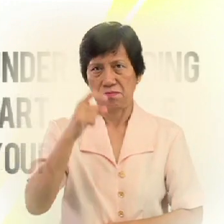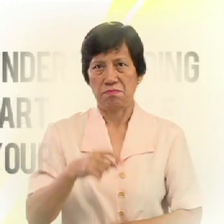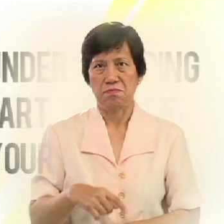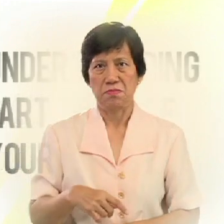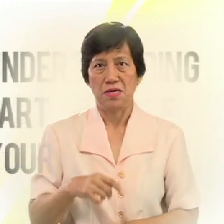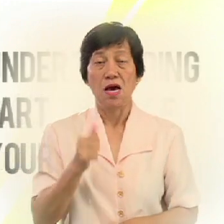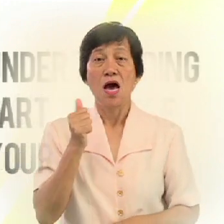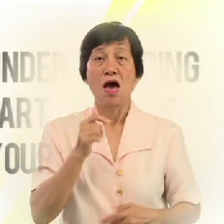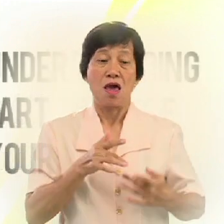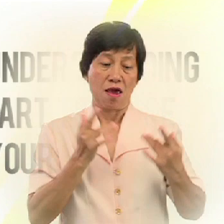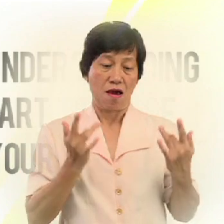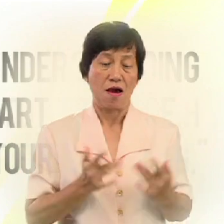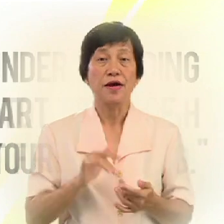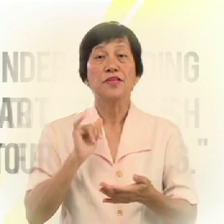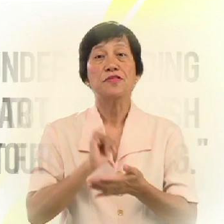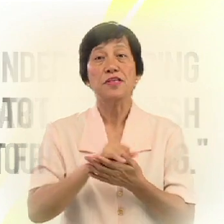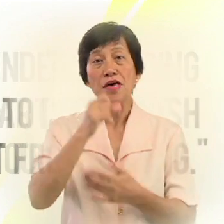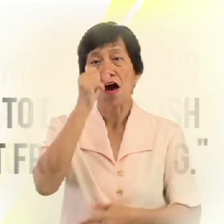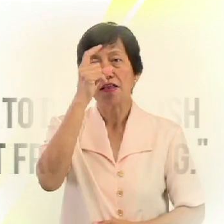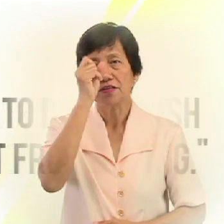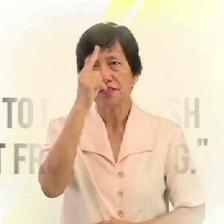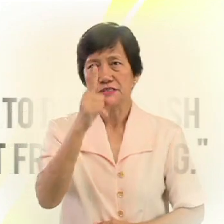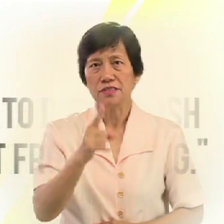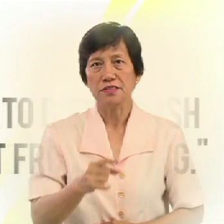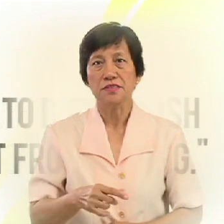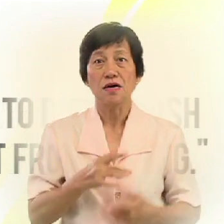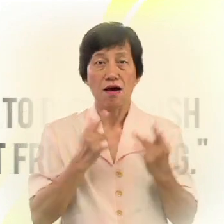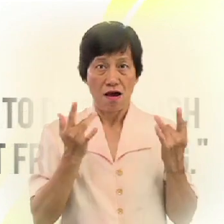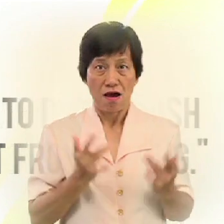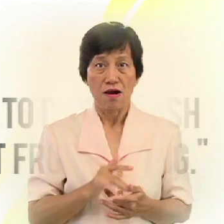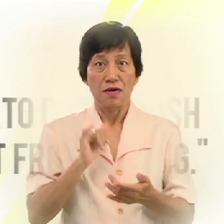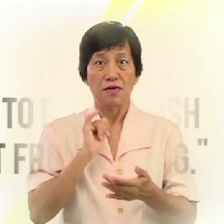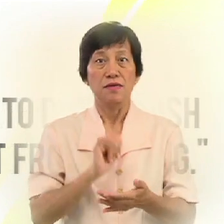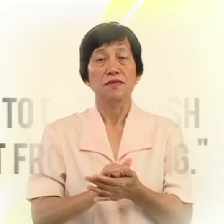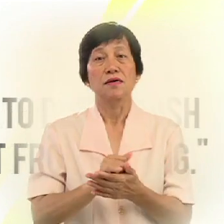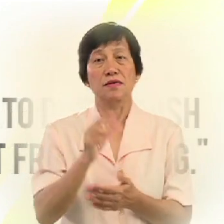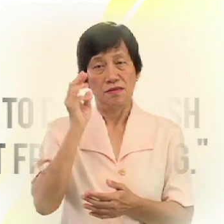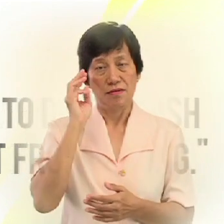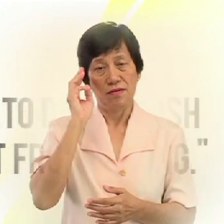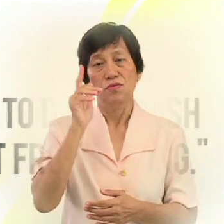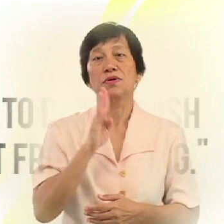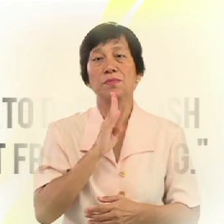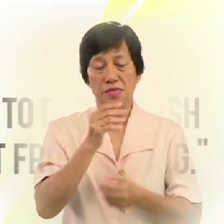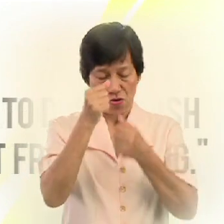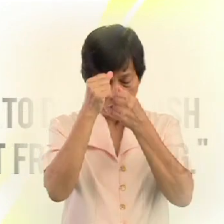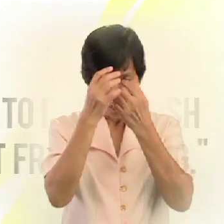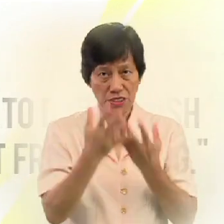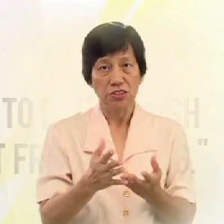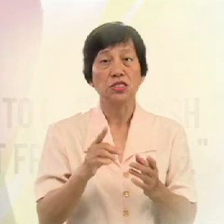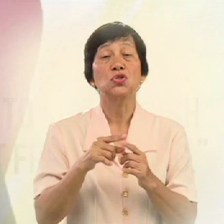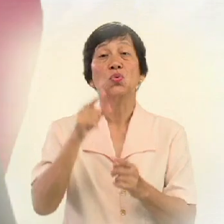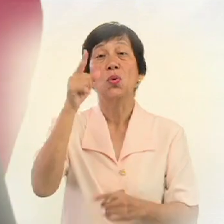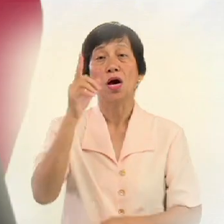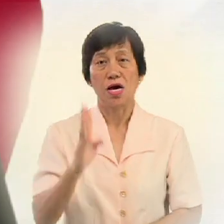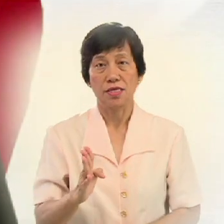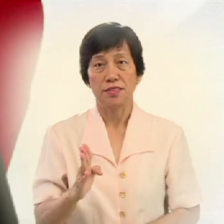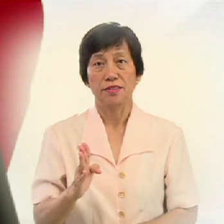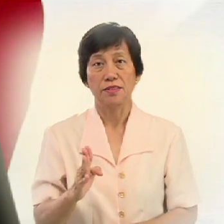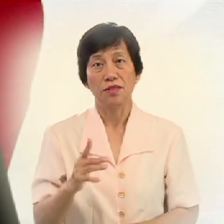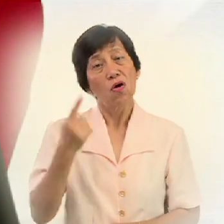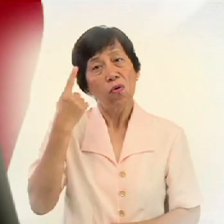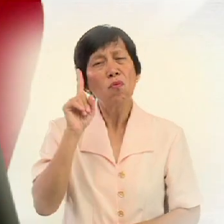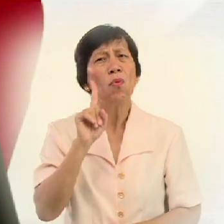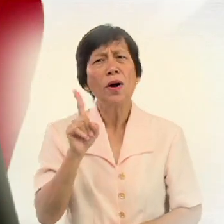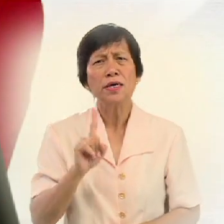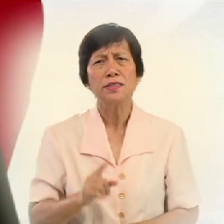that understands, a heart that will be docile, obedient to God. For